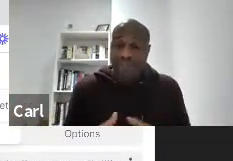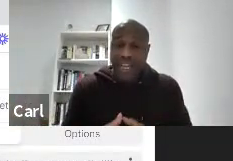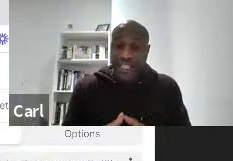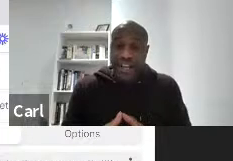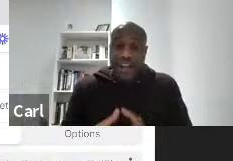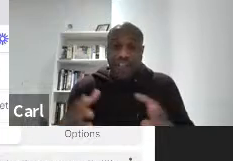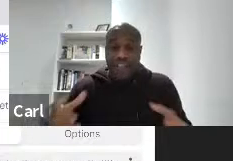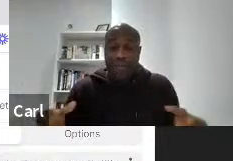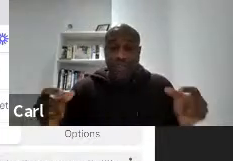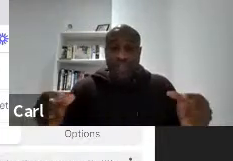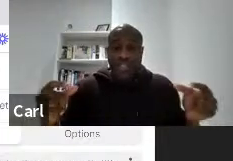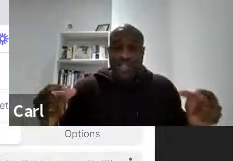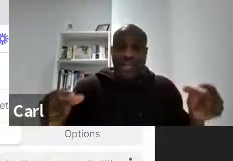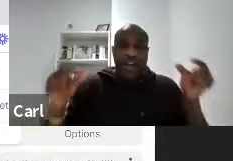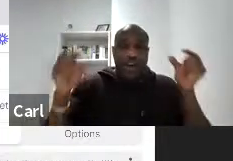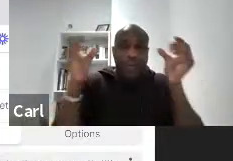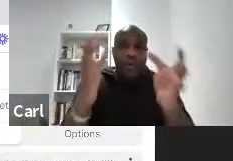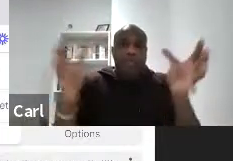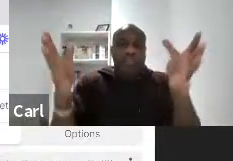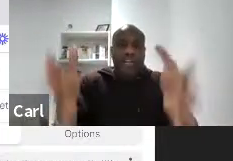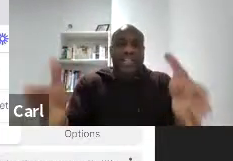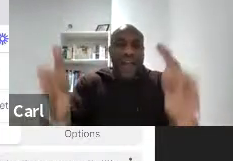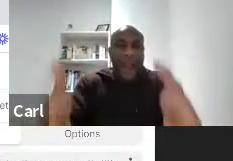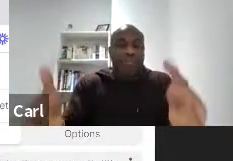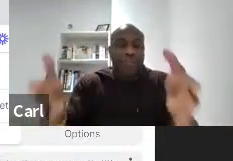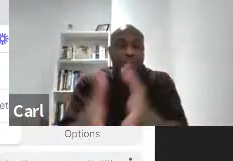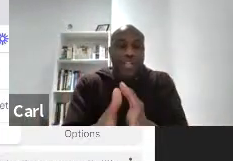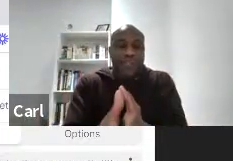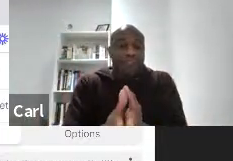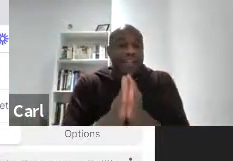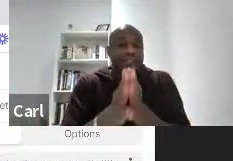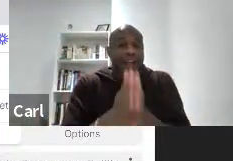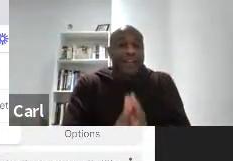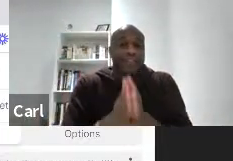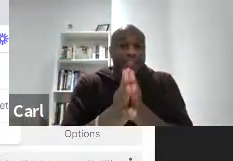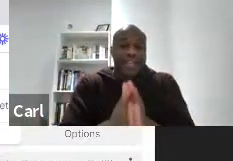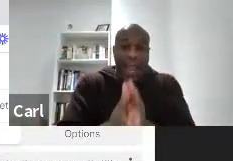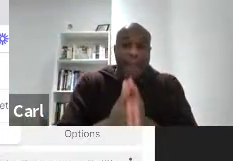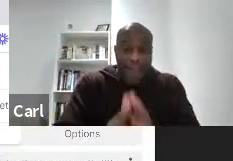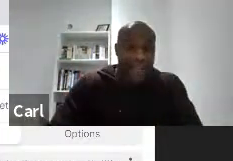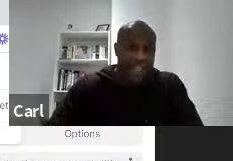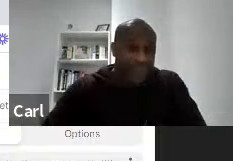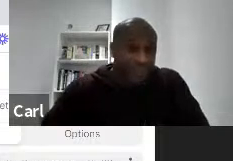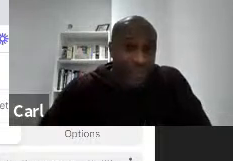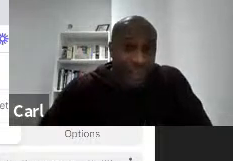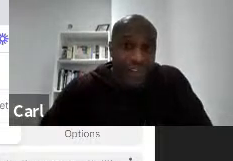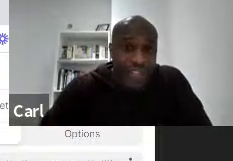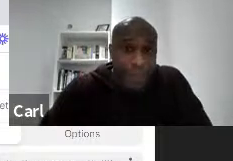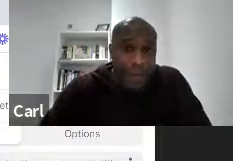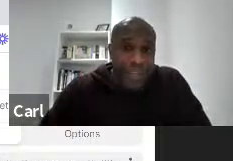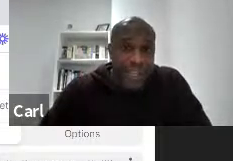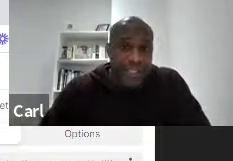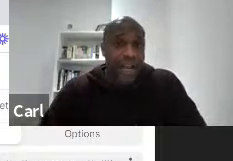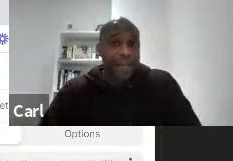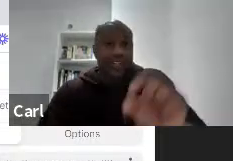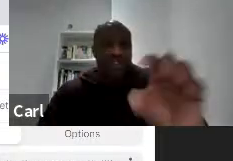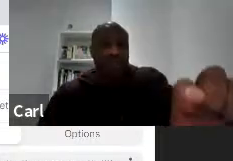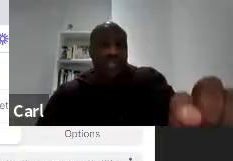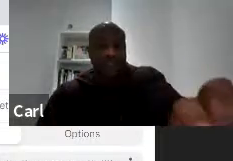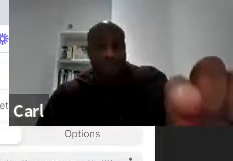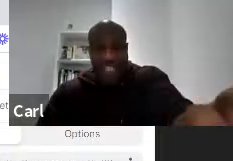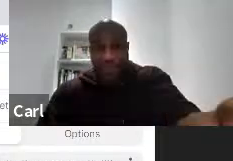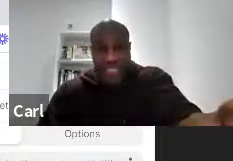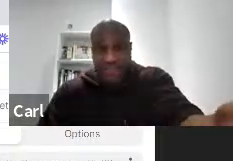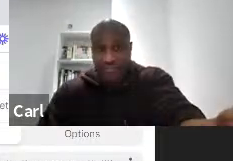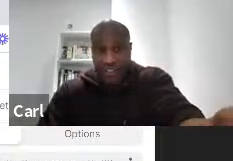use interface for someone to understand what this app does and the value that this app has. And the good thing about this, I may do